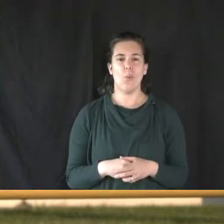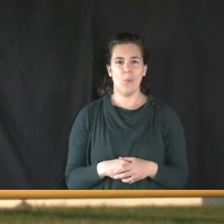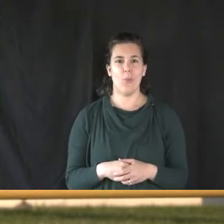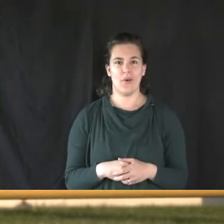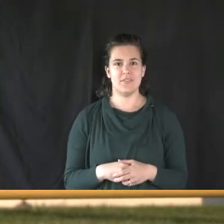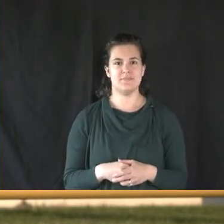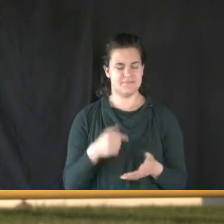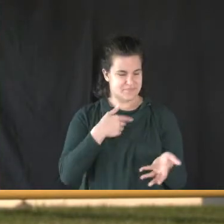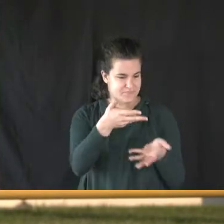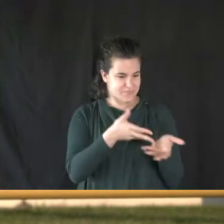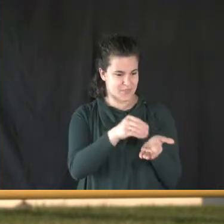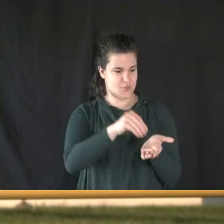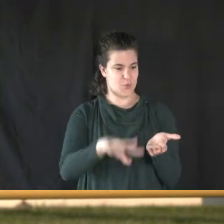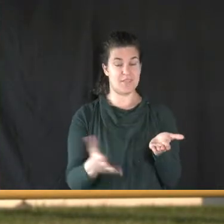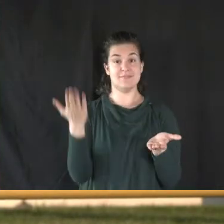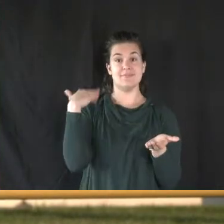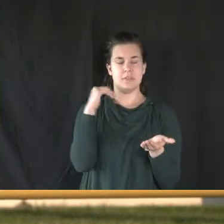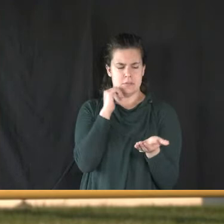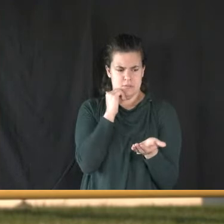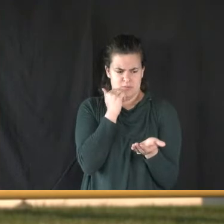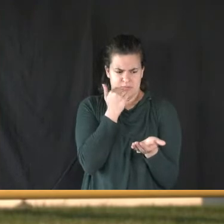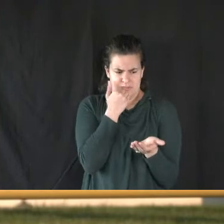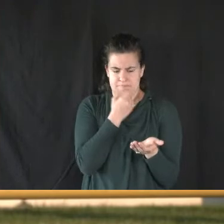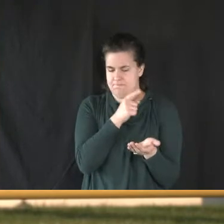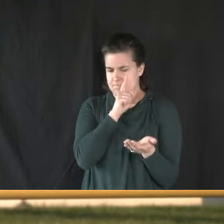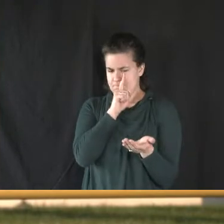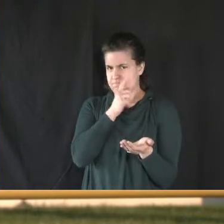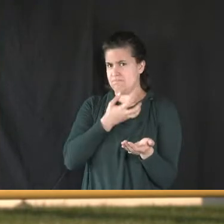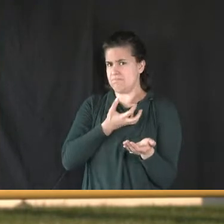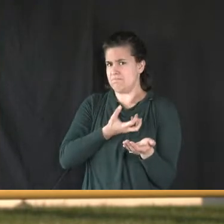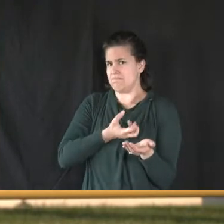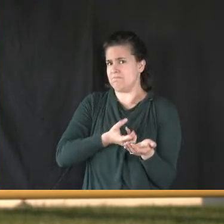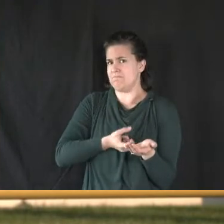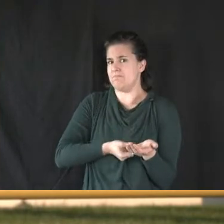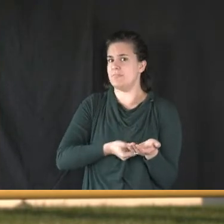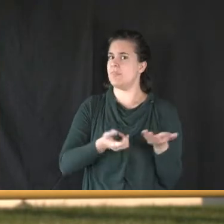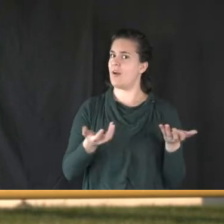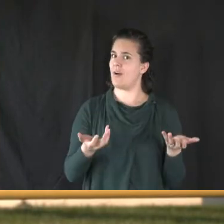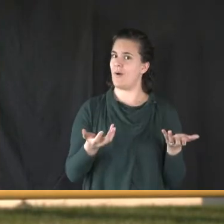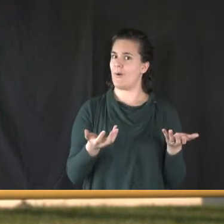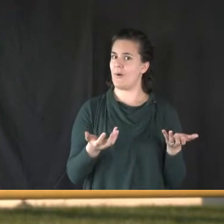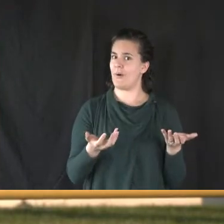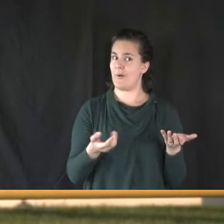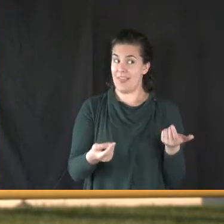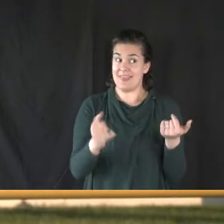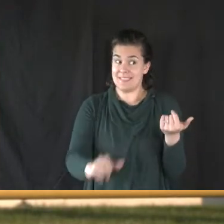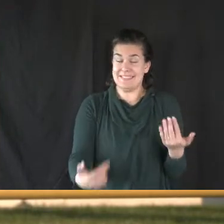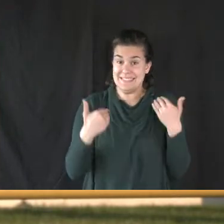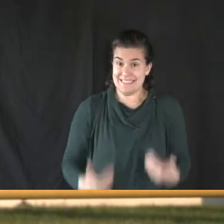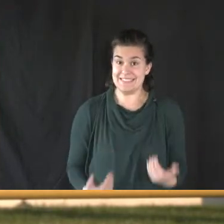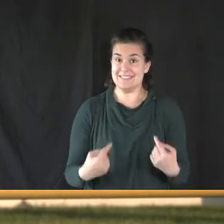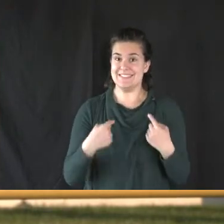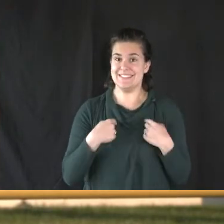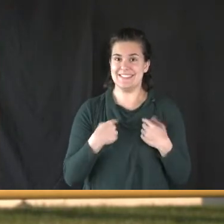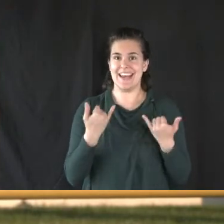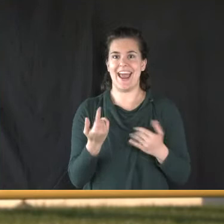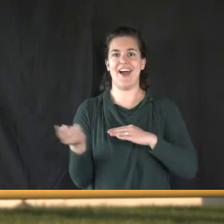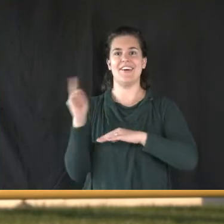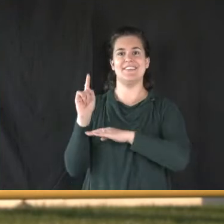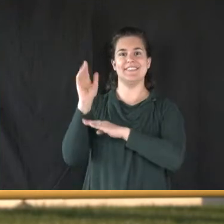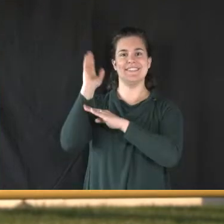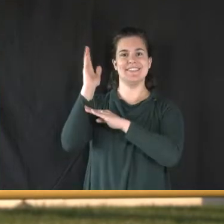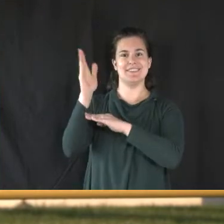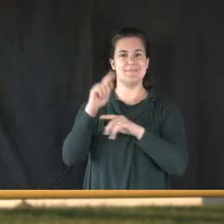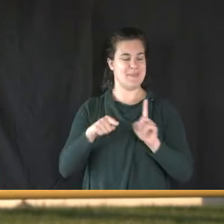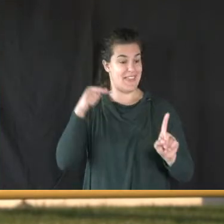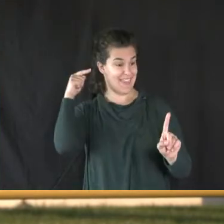who were shy and unwilling to speak in public, hello, I'm one of them, who became student